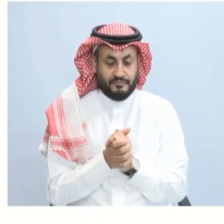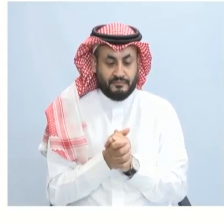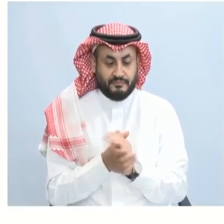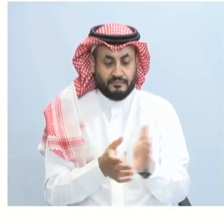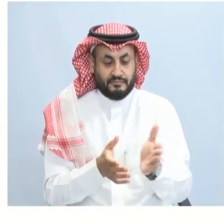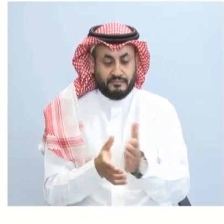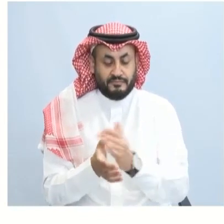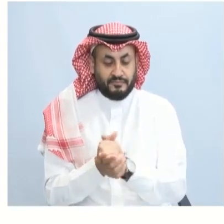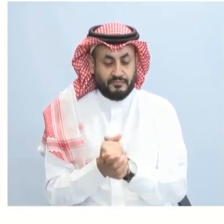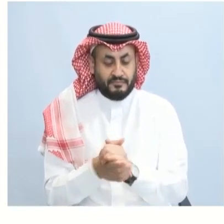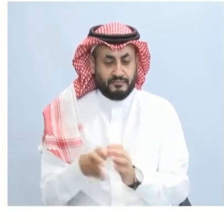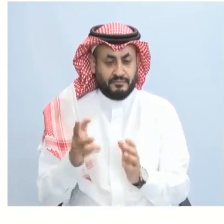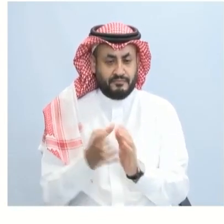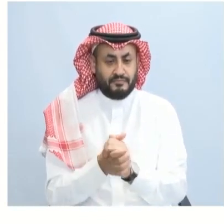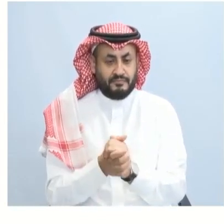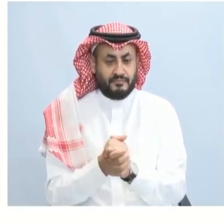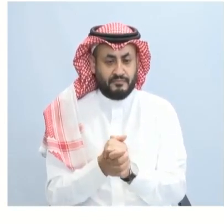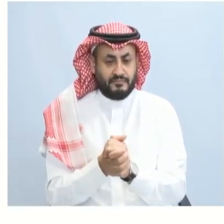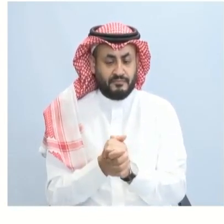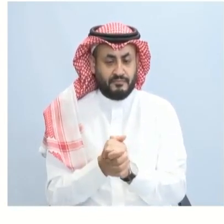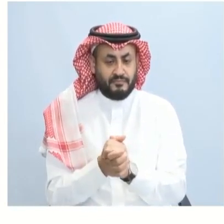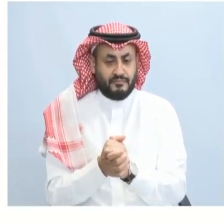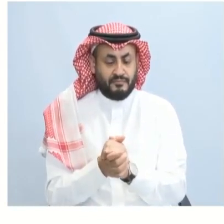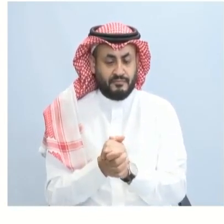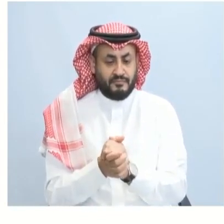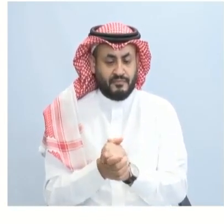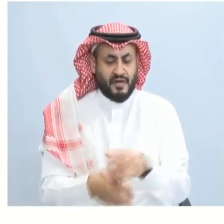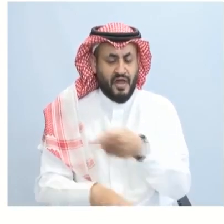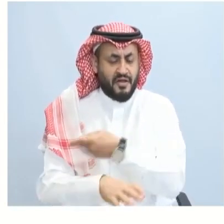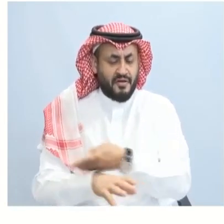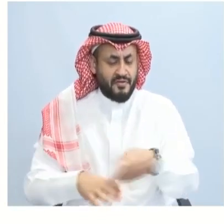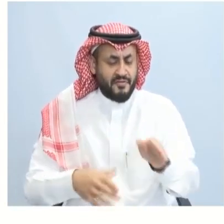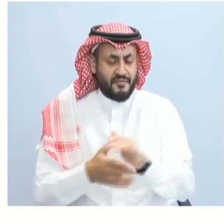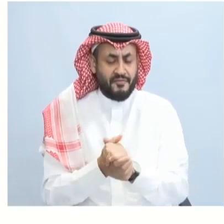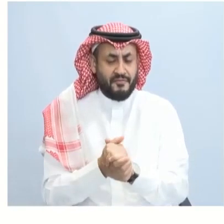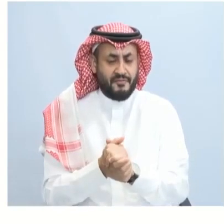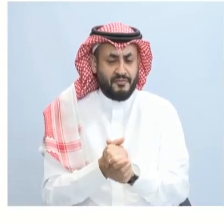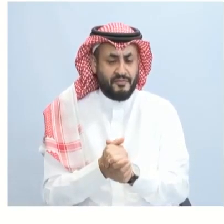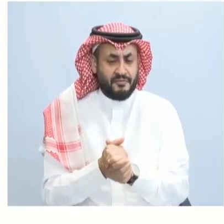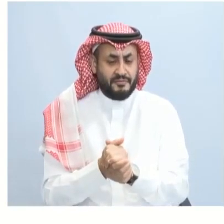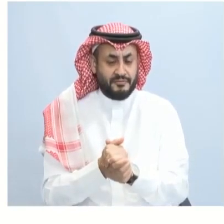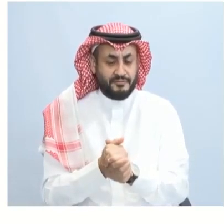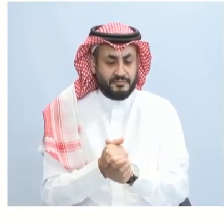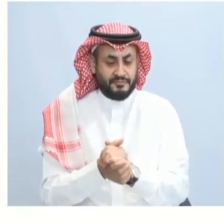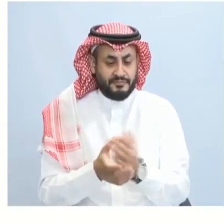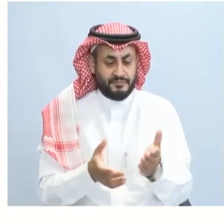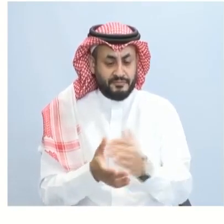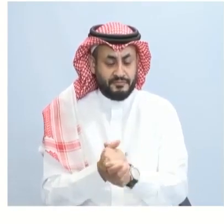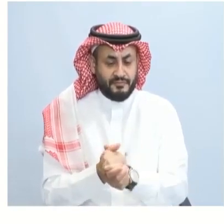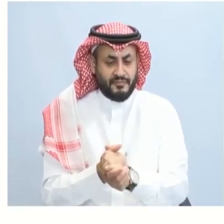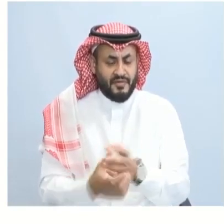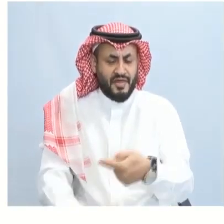we have here 6, but she didn't feel well. Also, a lot of plans are may be canceled because of